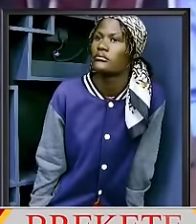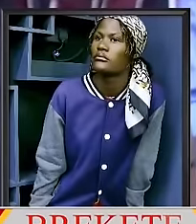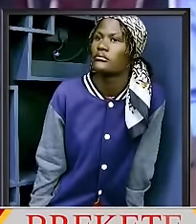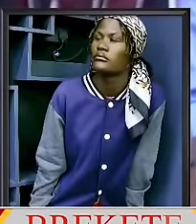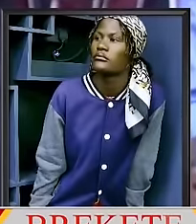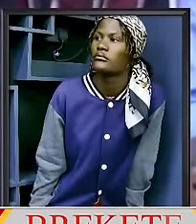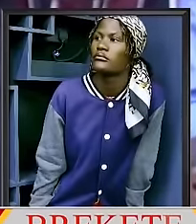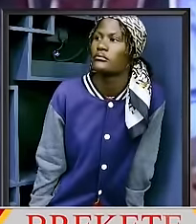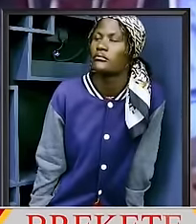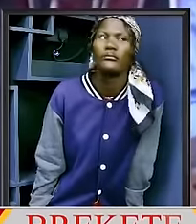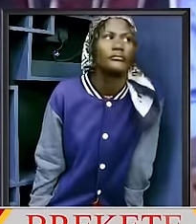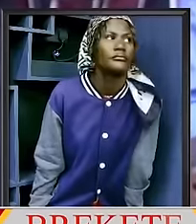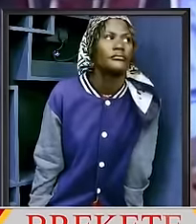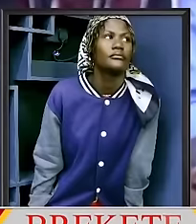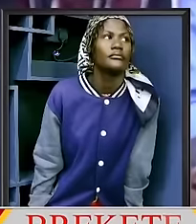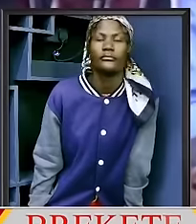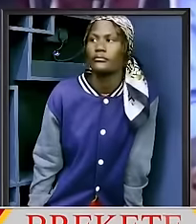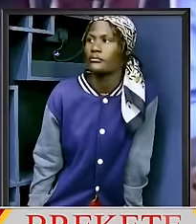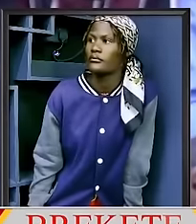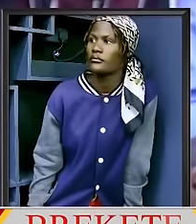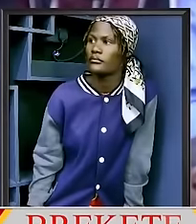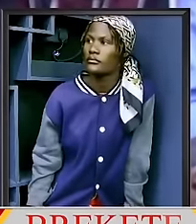yes, ma'am.